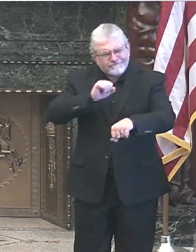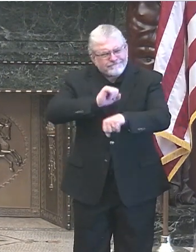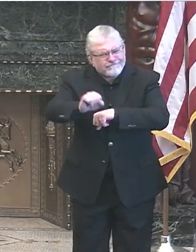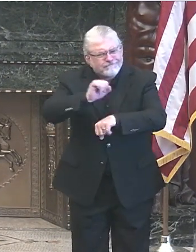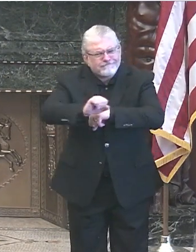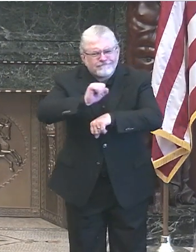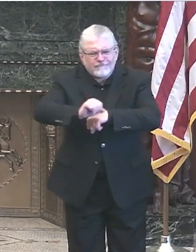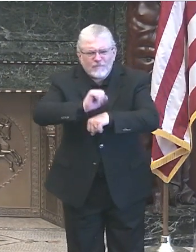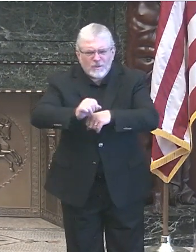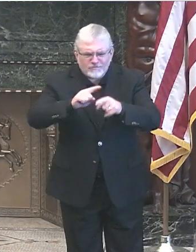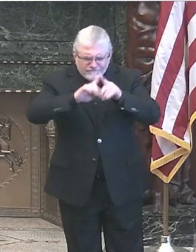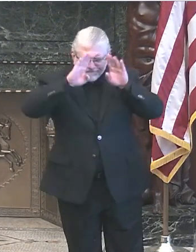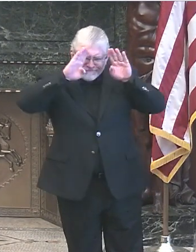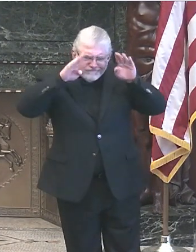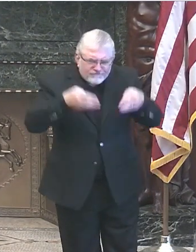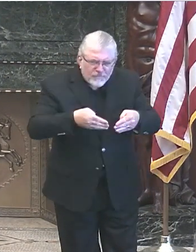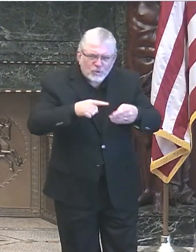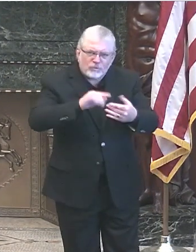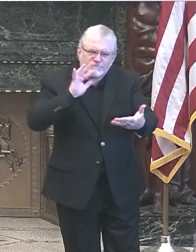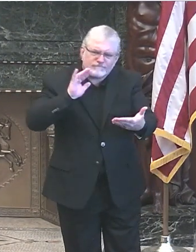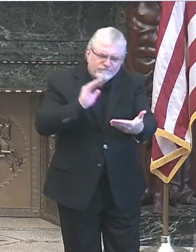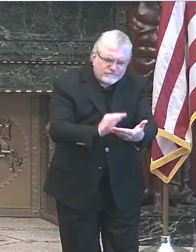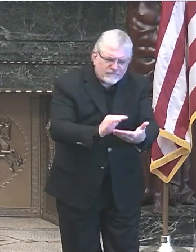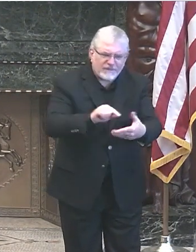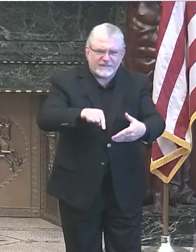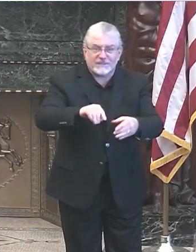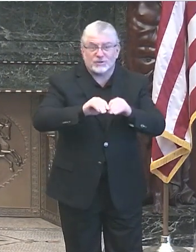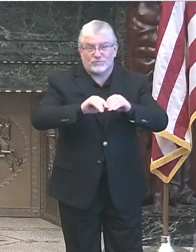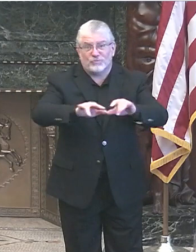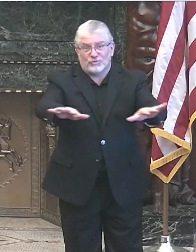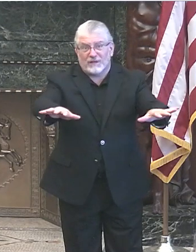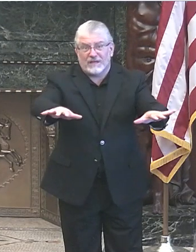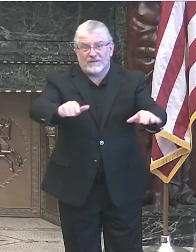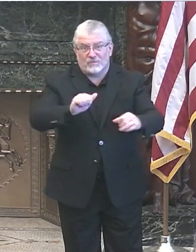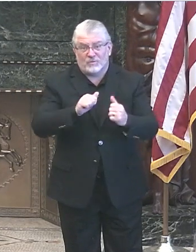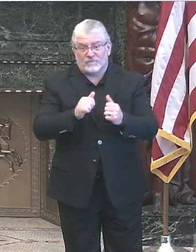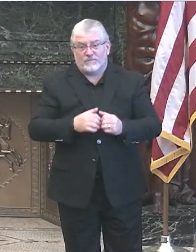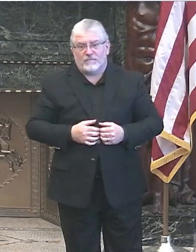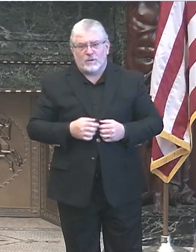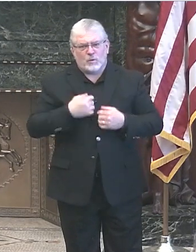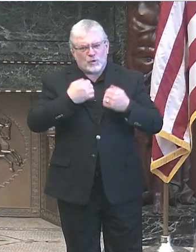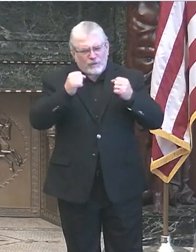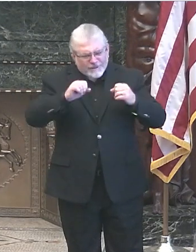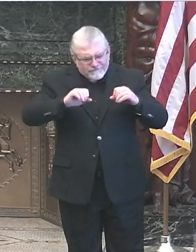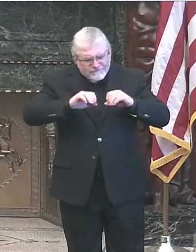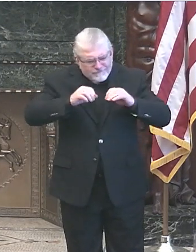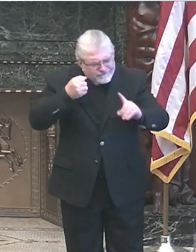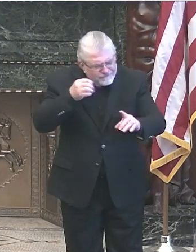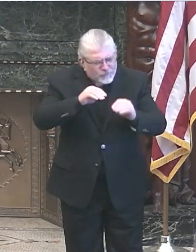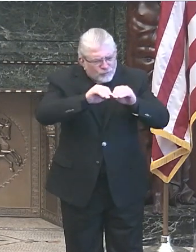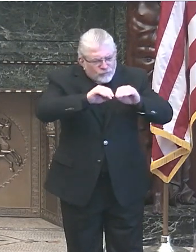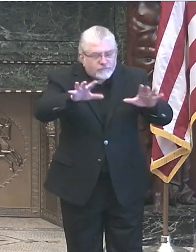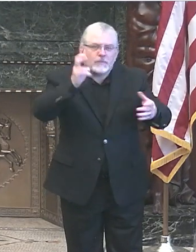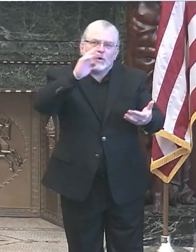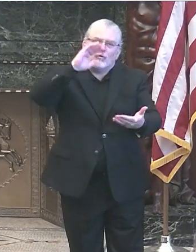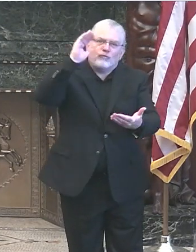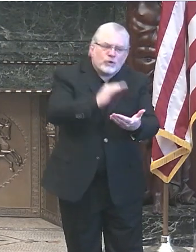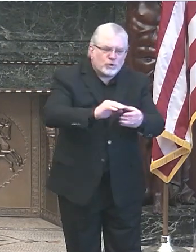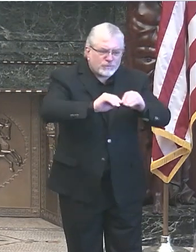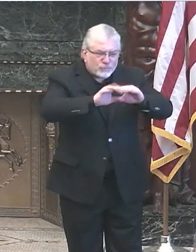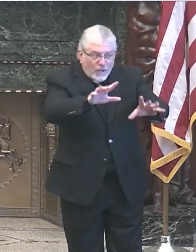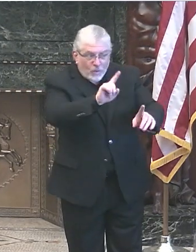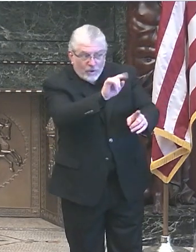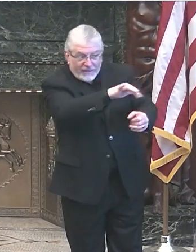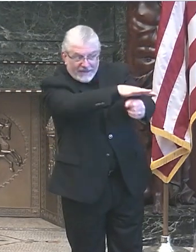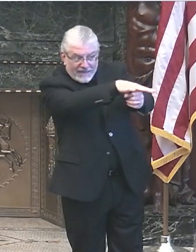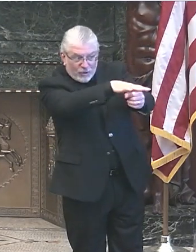reducing spread in the populations where it's spreading more, and to make sure that people, regardless of what advantages they have, can get adequate treatment for the